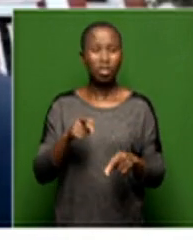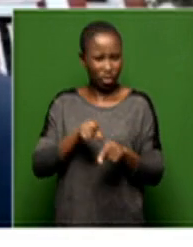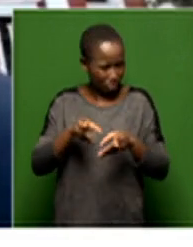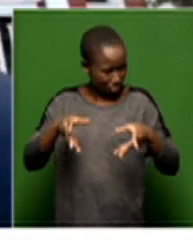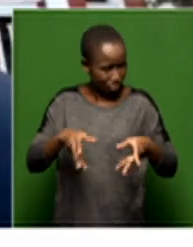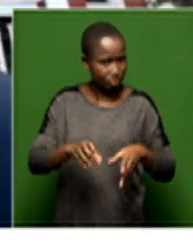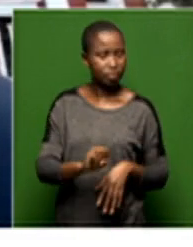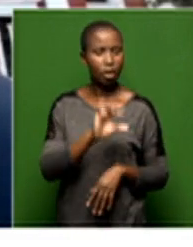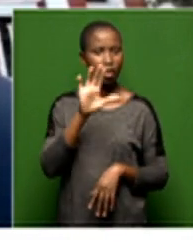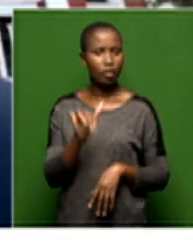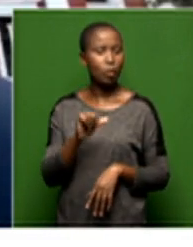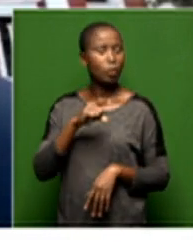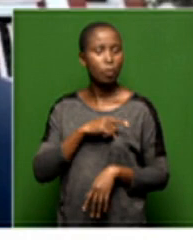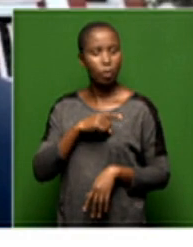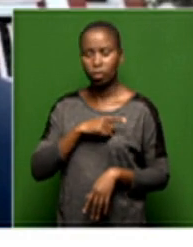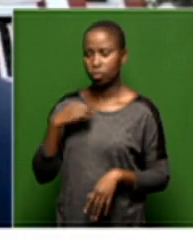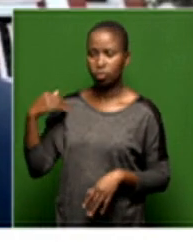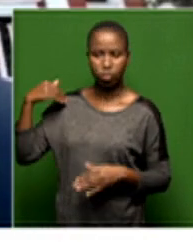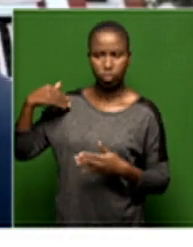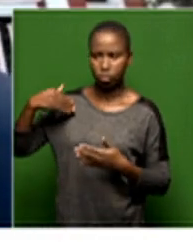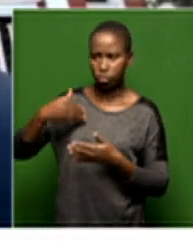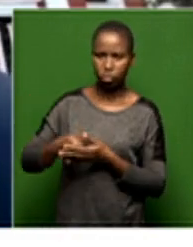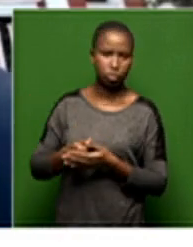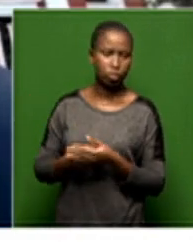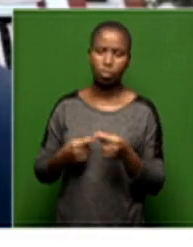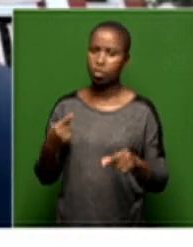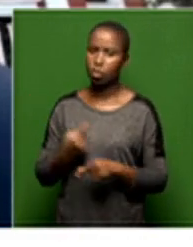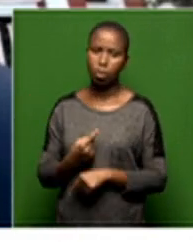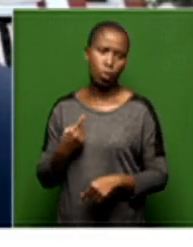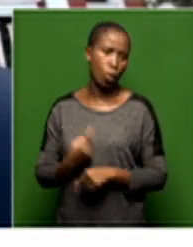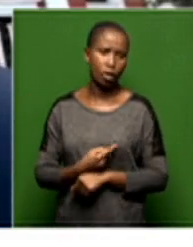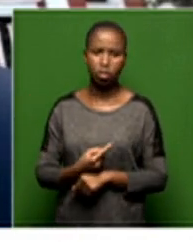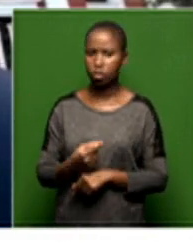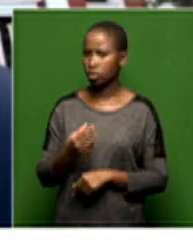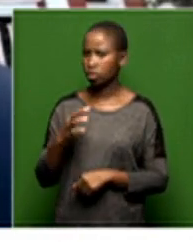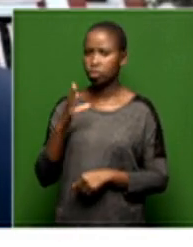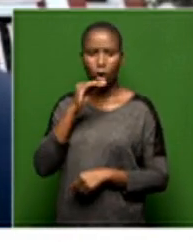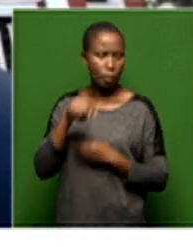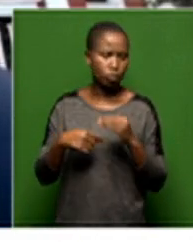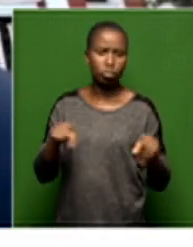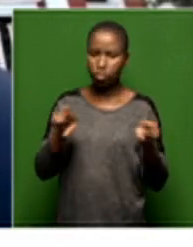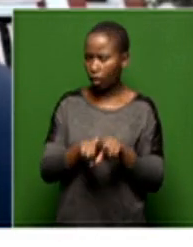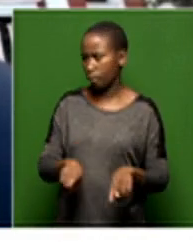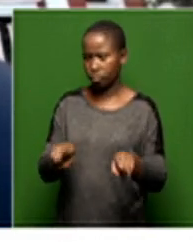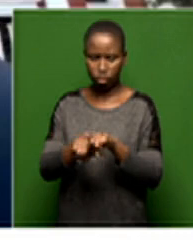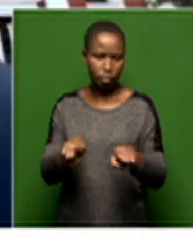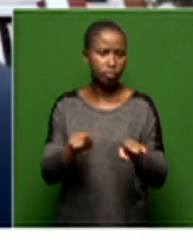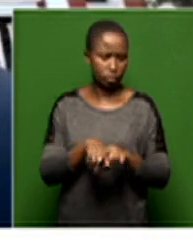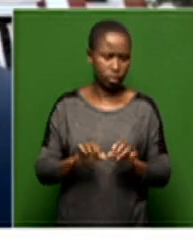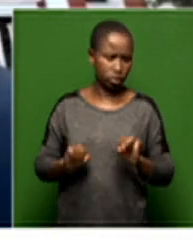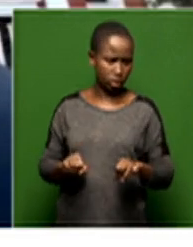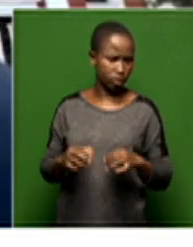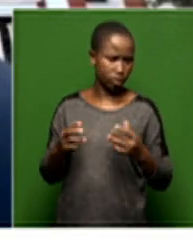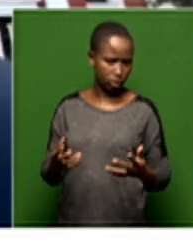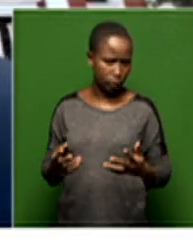Africa, which has always been at one and talking one and the same thing and so on. There's always going to be. Remember